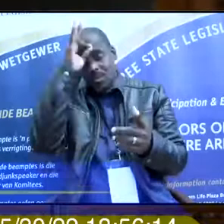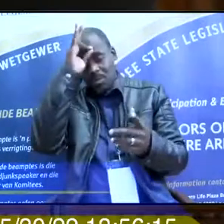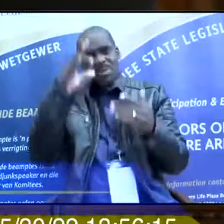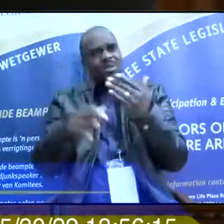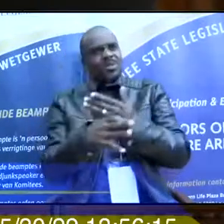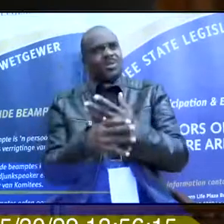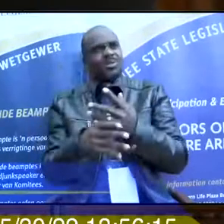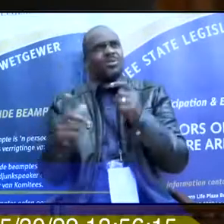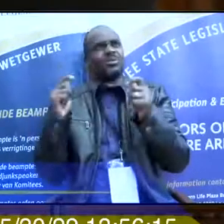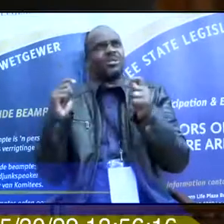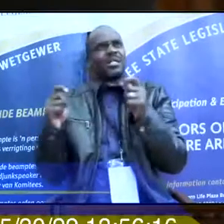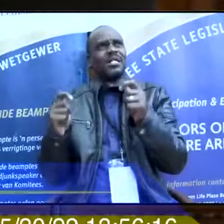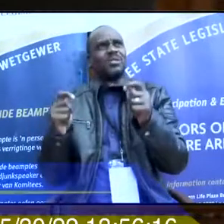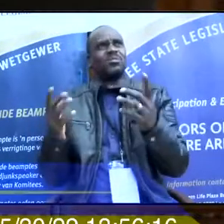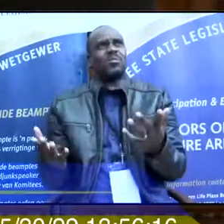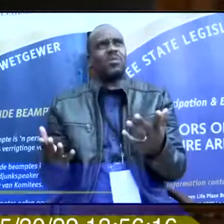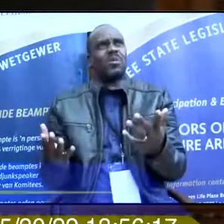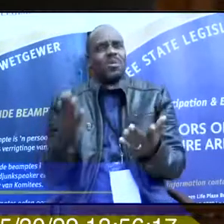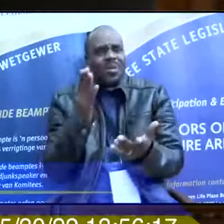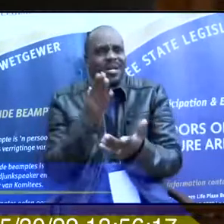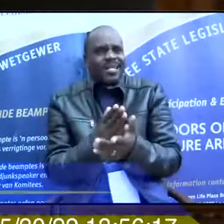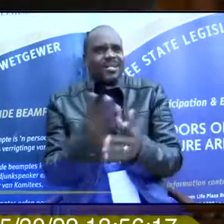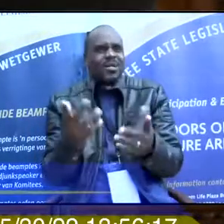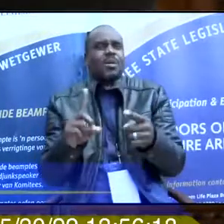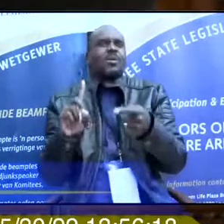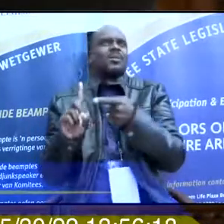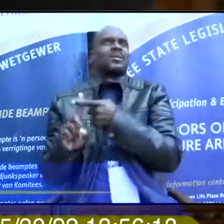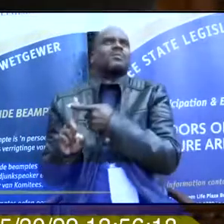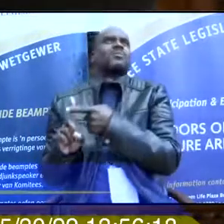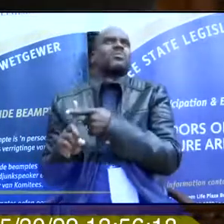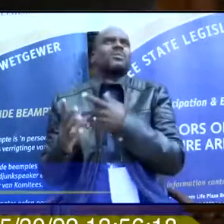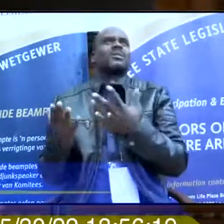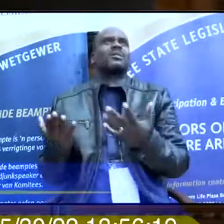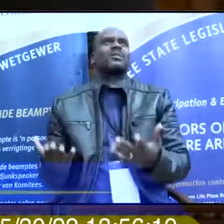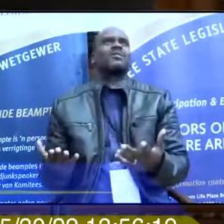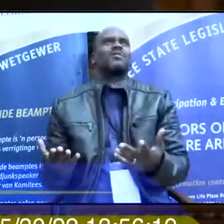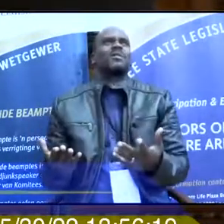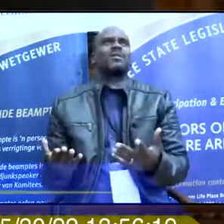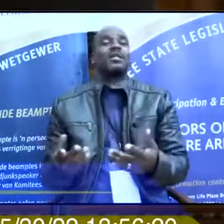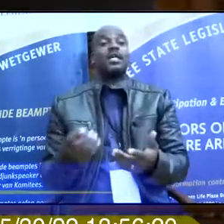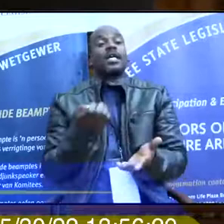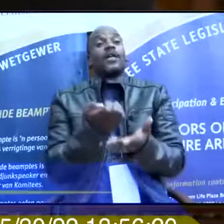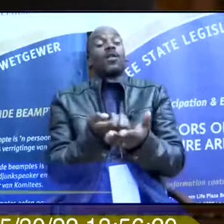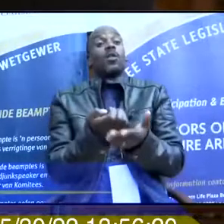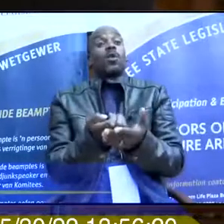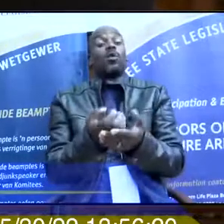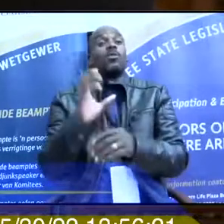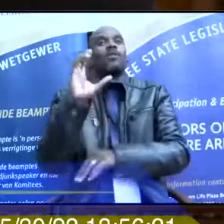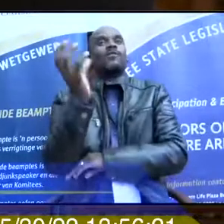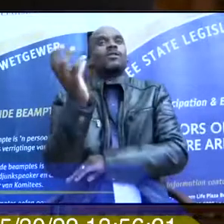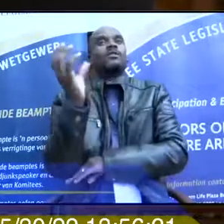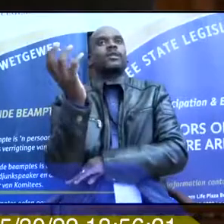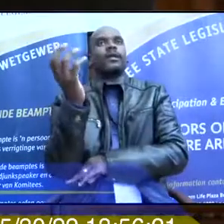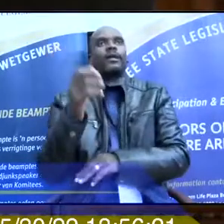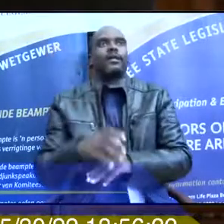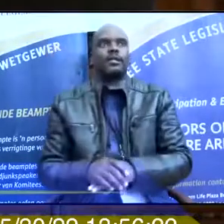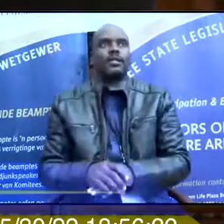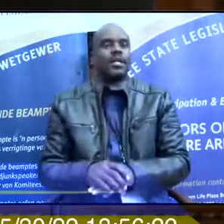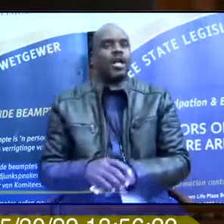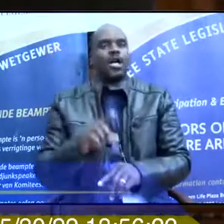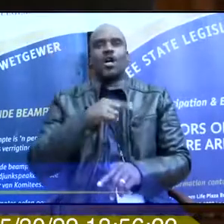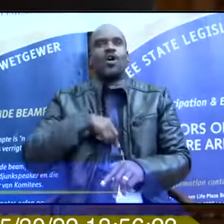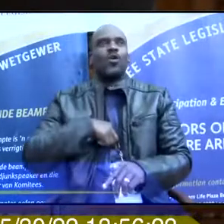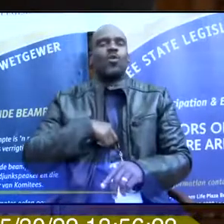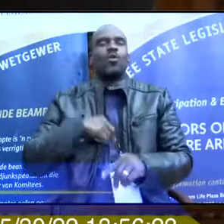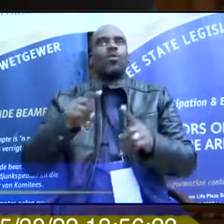away we are contributing positively to the economy of free state and we don't want